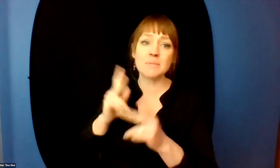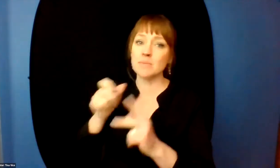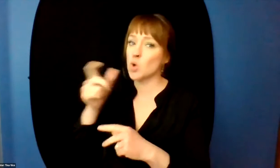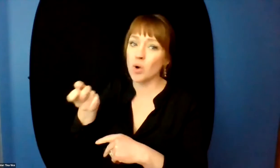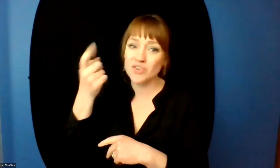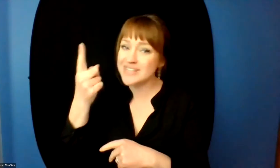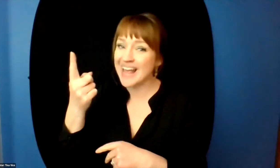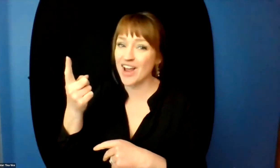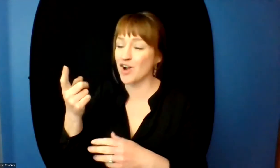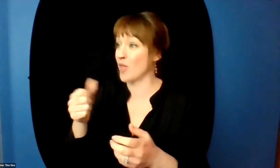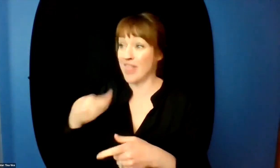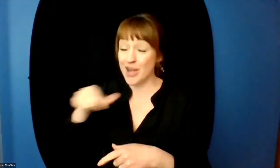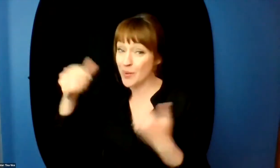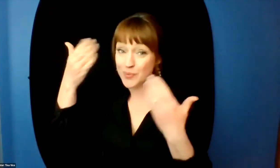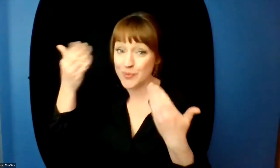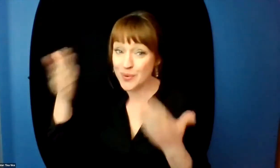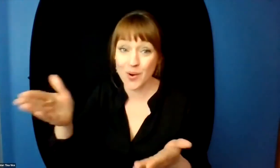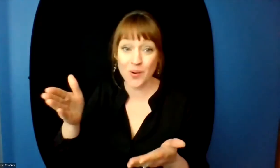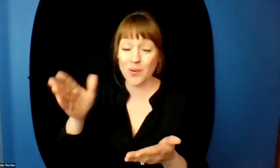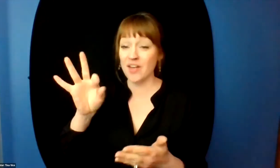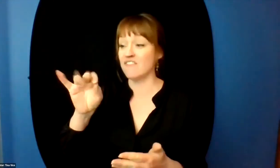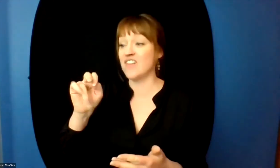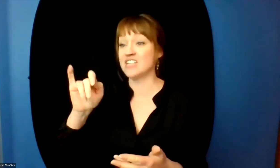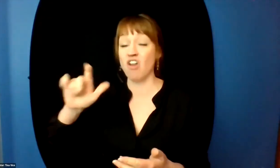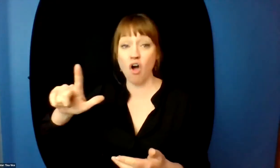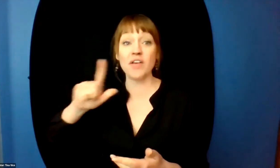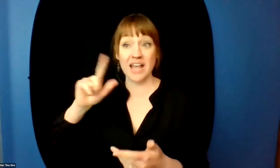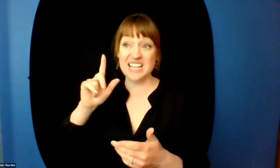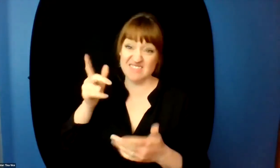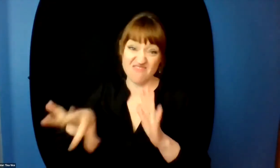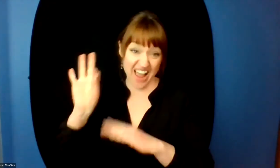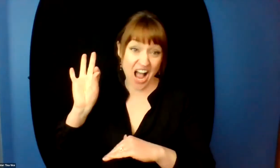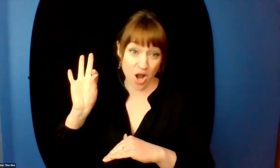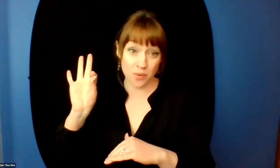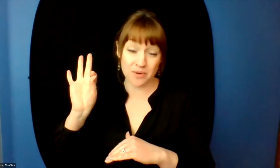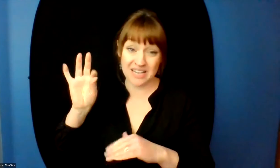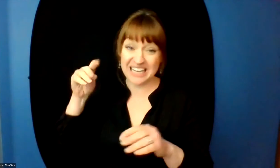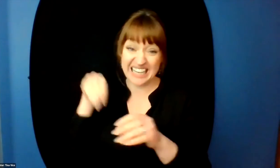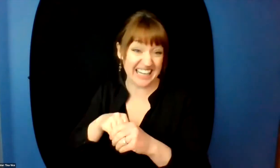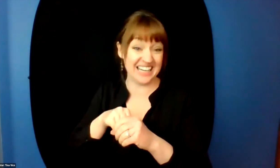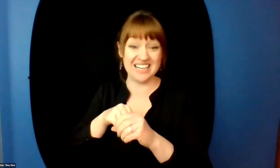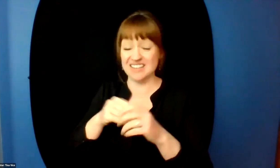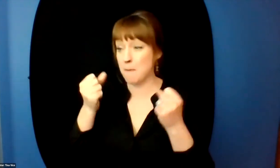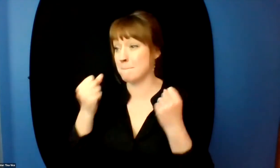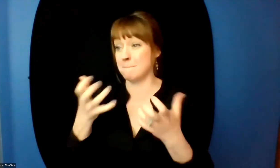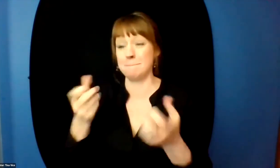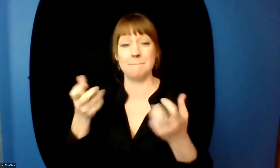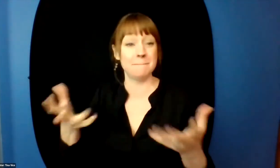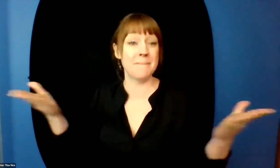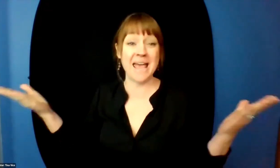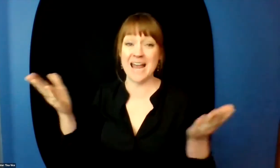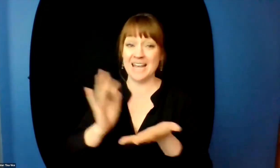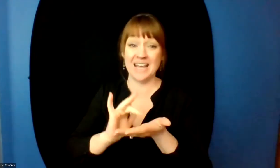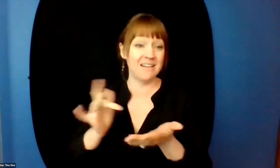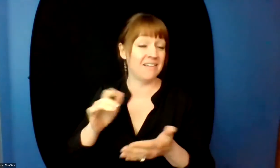people don't know that fentanyl is being found in almost everything that is out there. So even